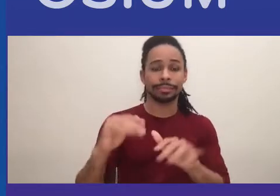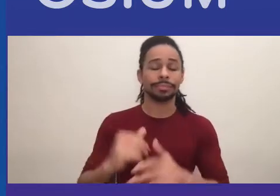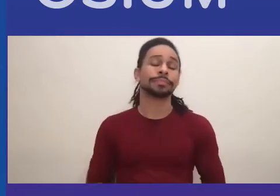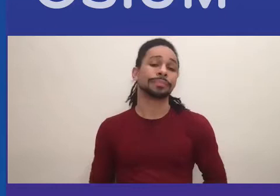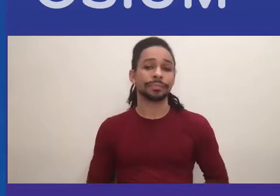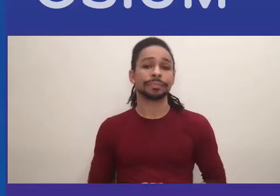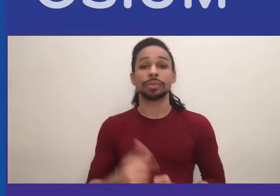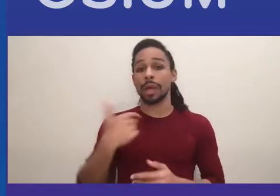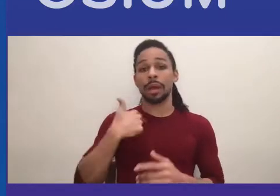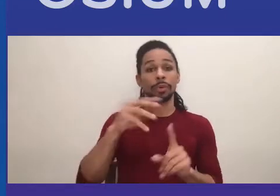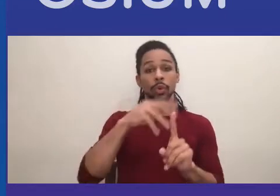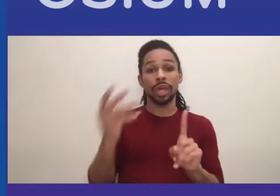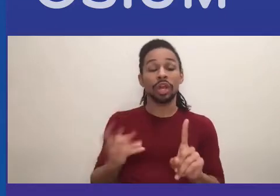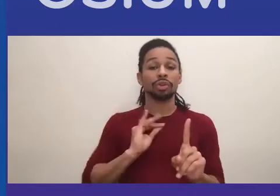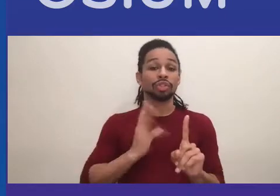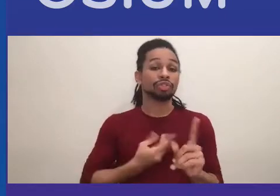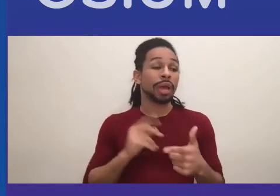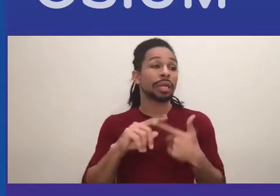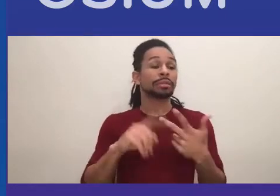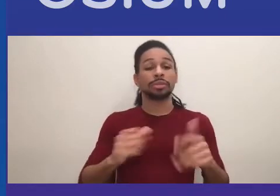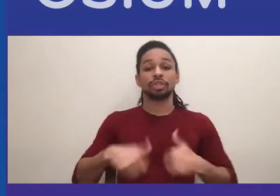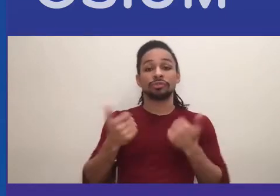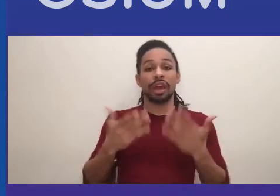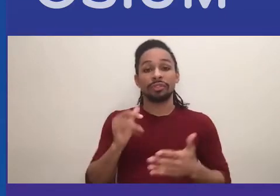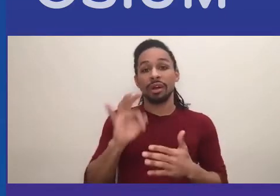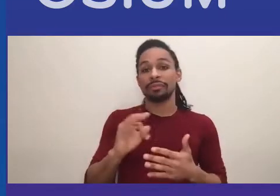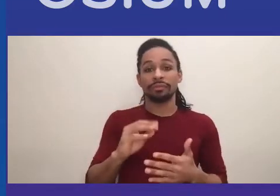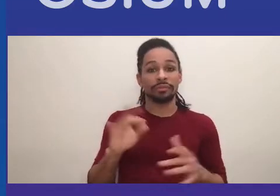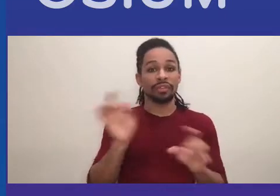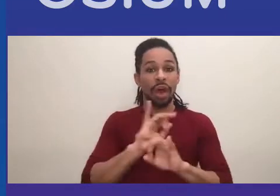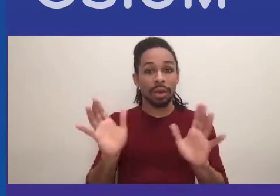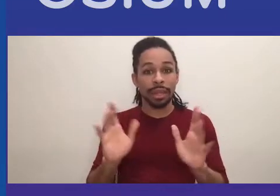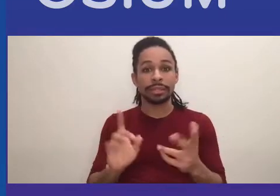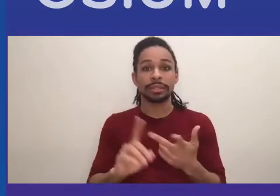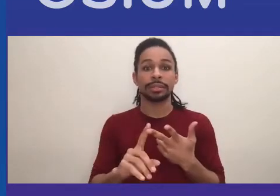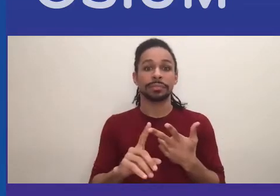queer, I'm trans, I'm a survivor of violence. I